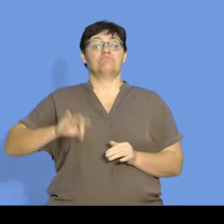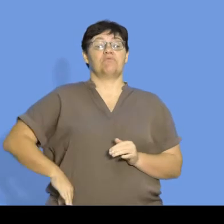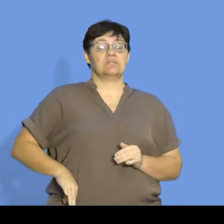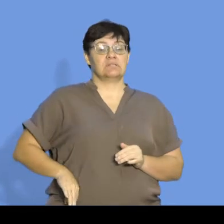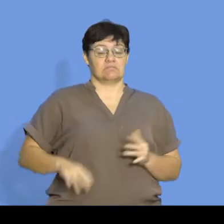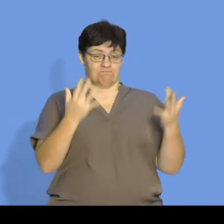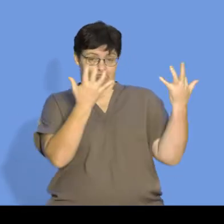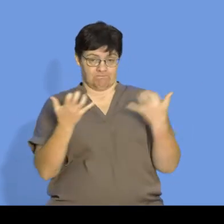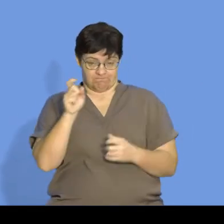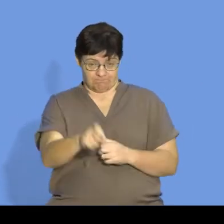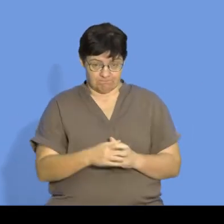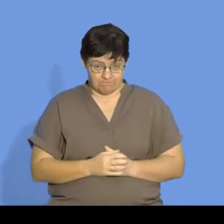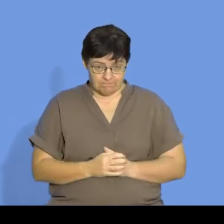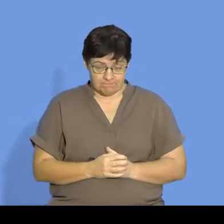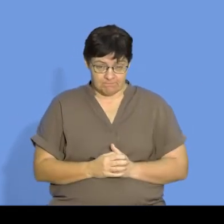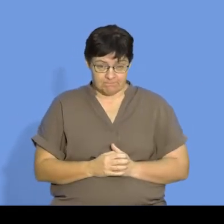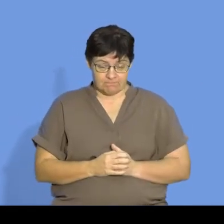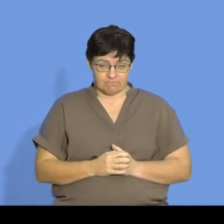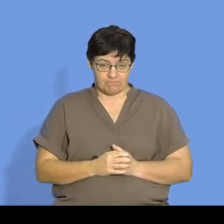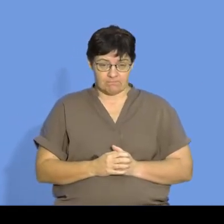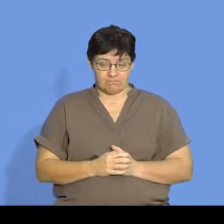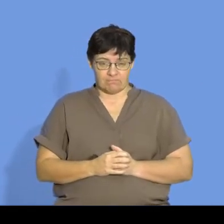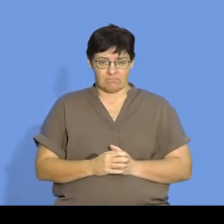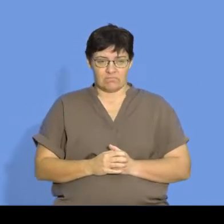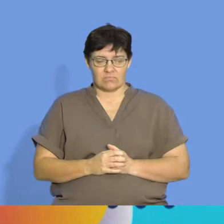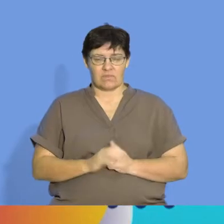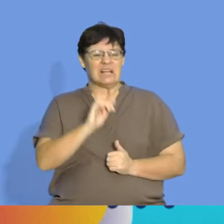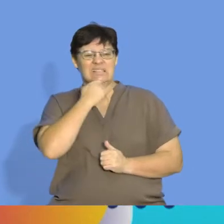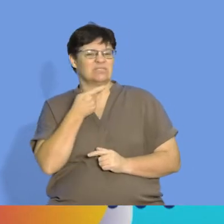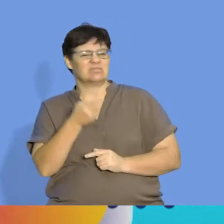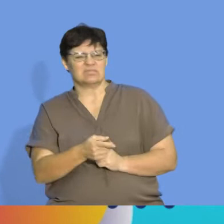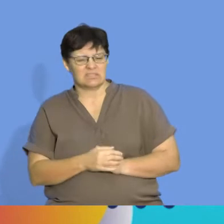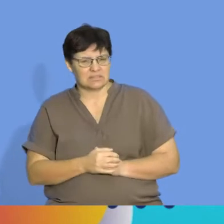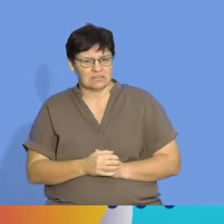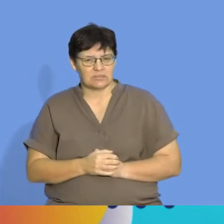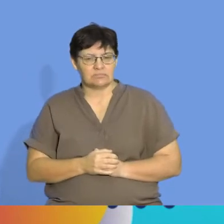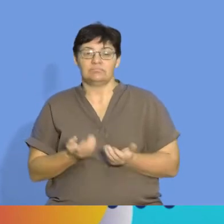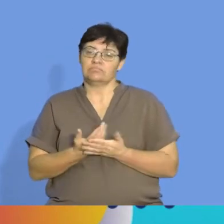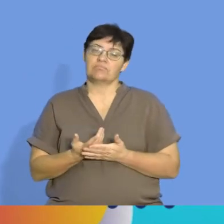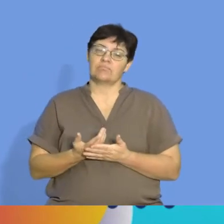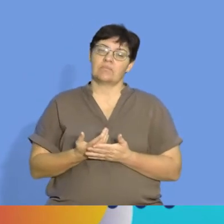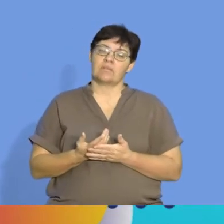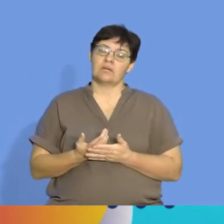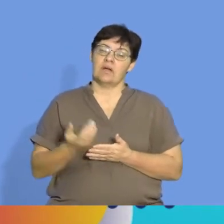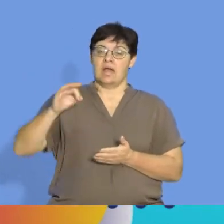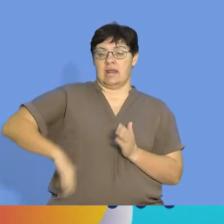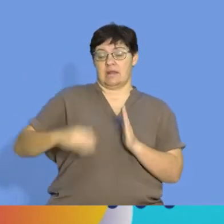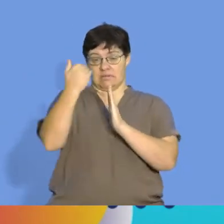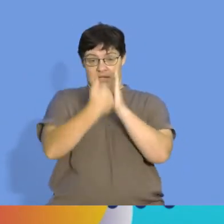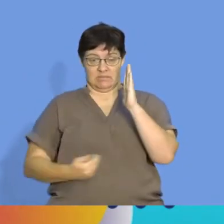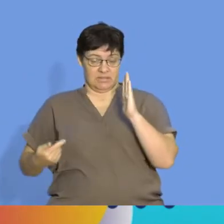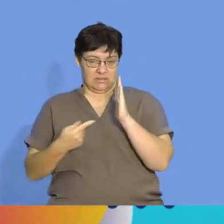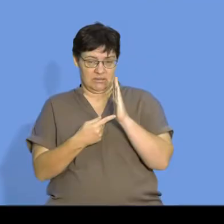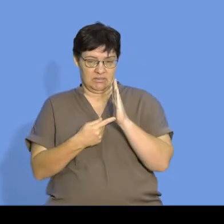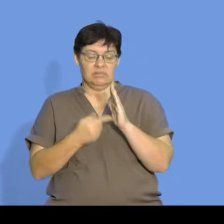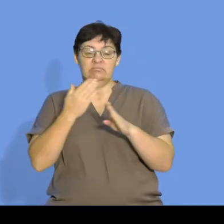profit. Now, the secret to this here is, generally when you are doing an income statement, you're working